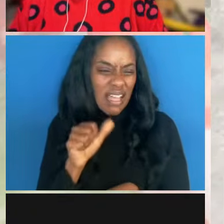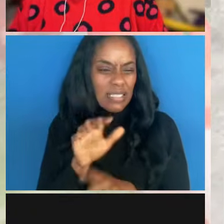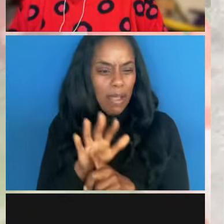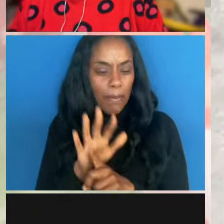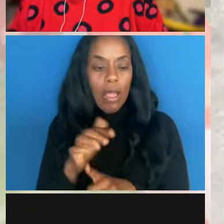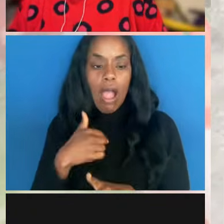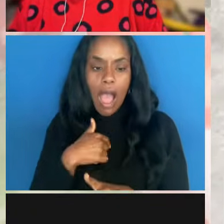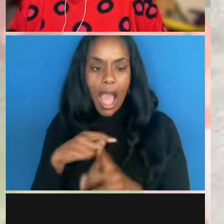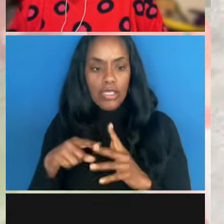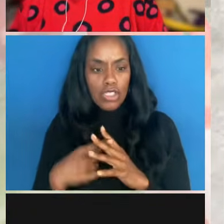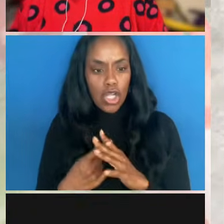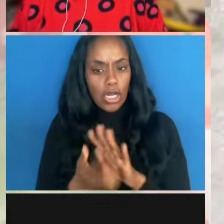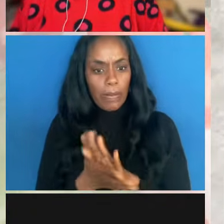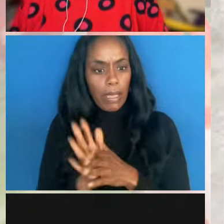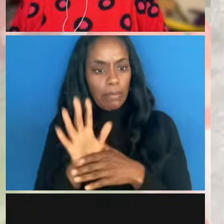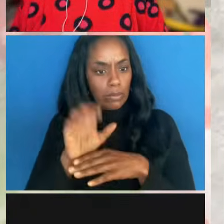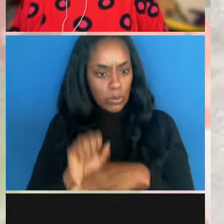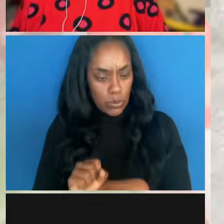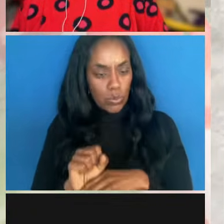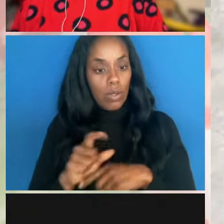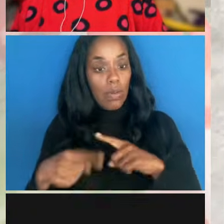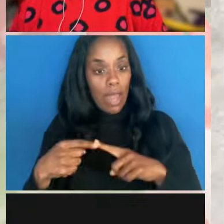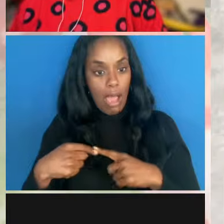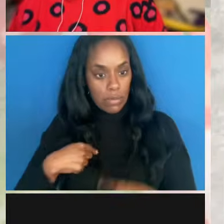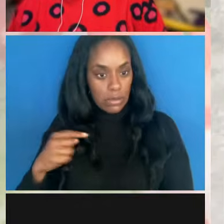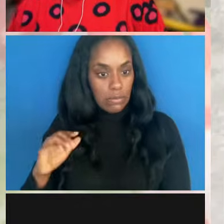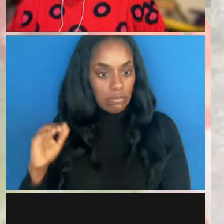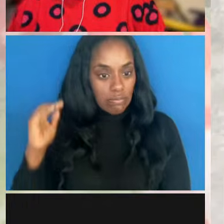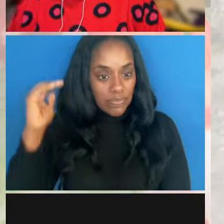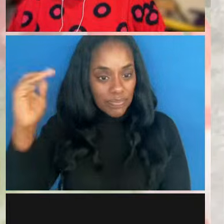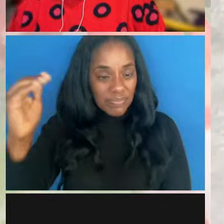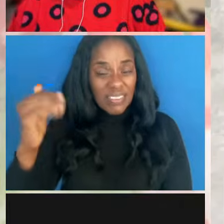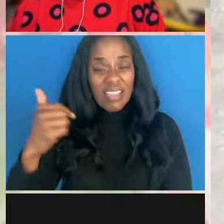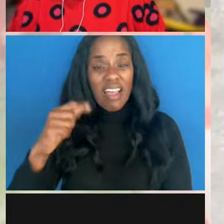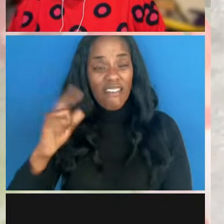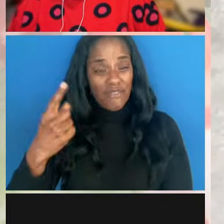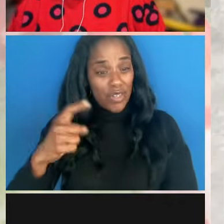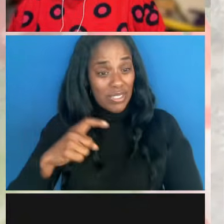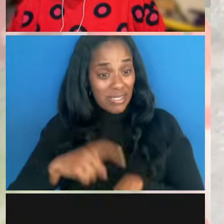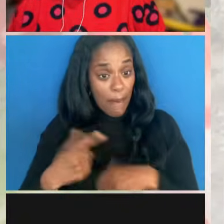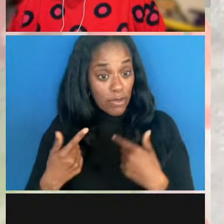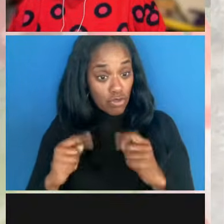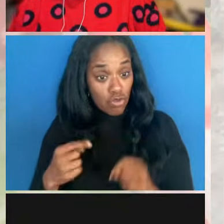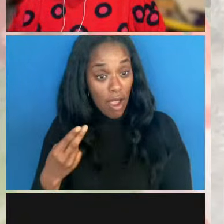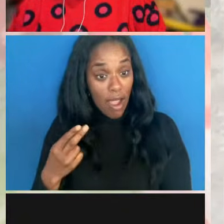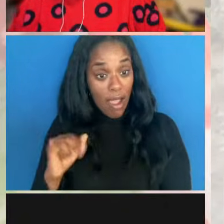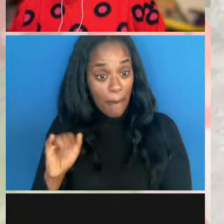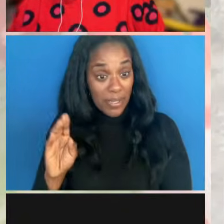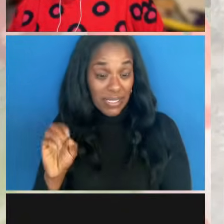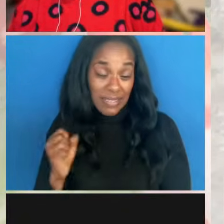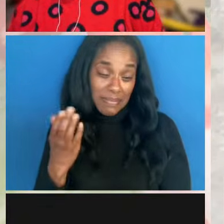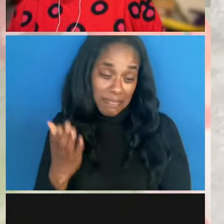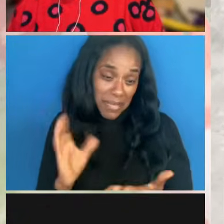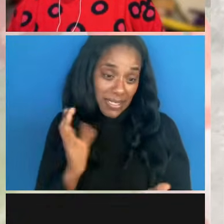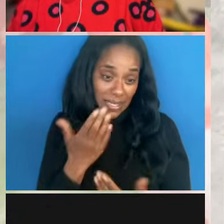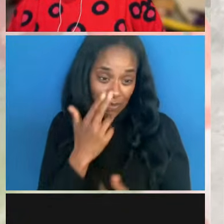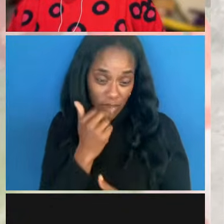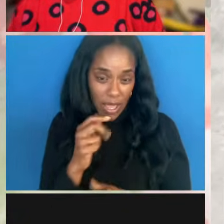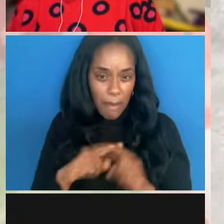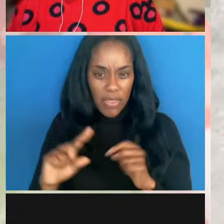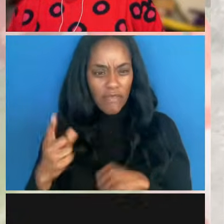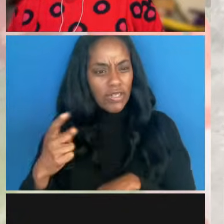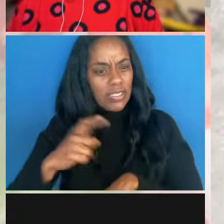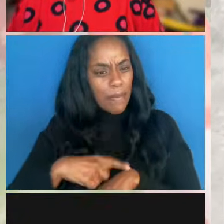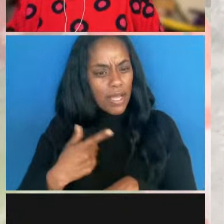with as an adult. But the first time I had hibiscus, this might sound funny, but the first time I had hibiscus, I said,